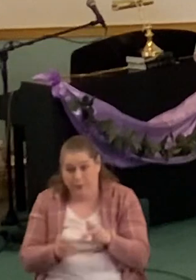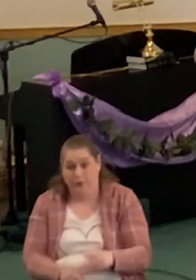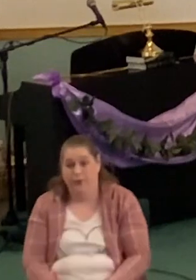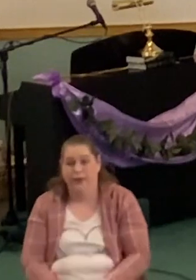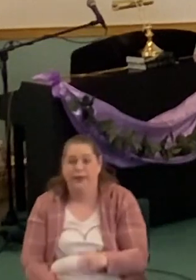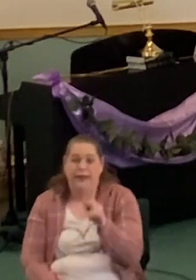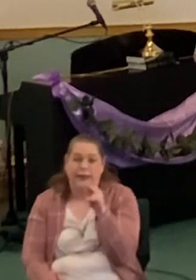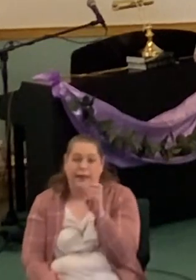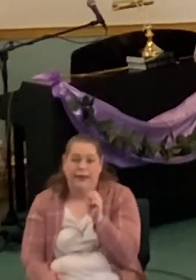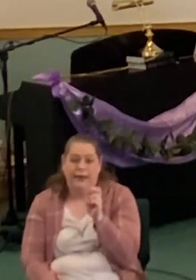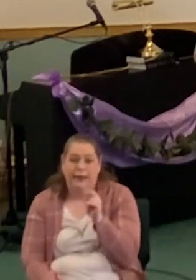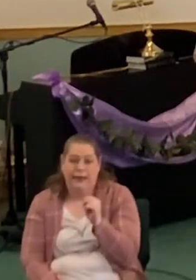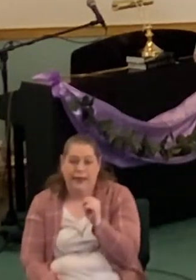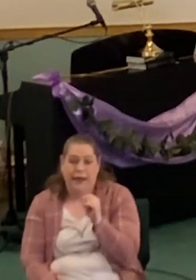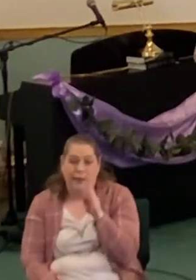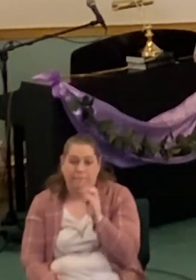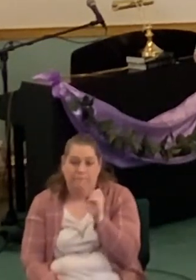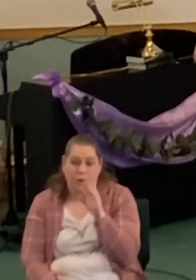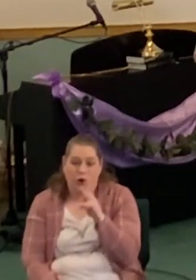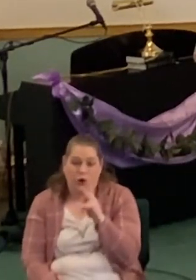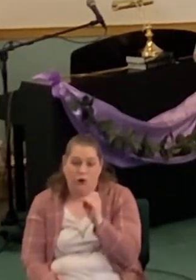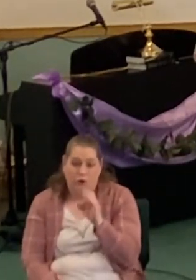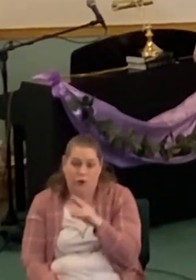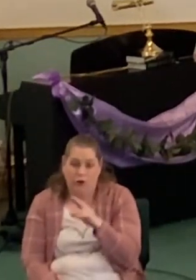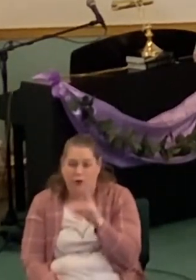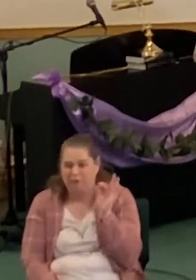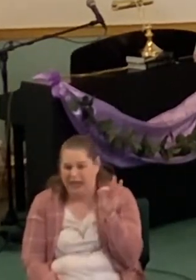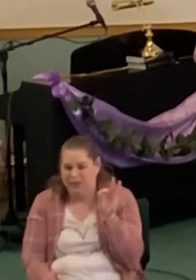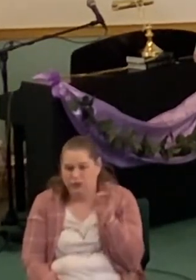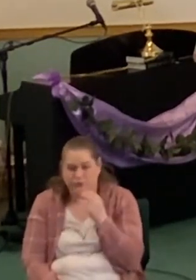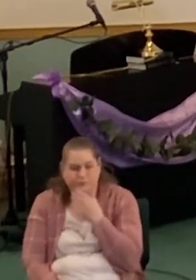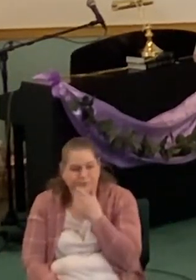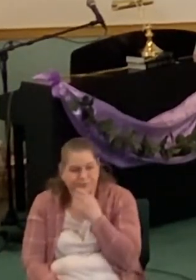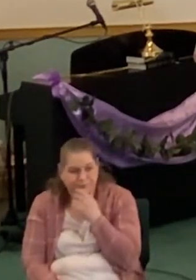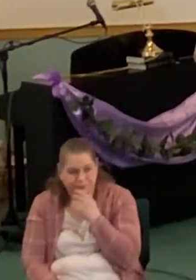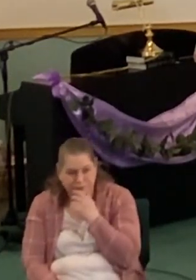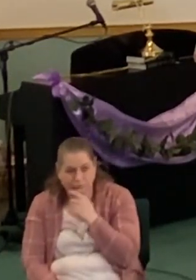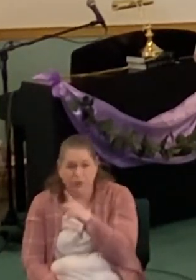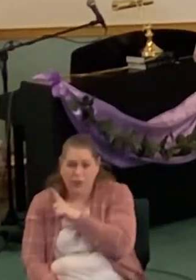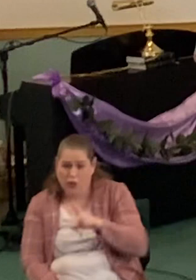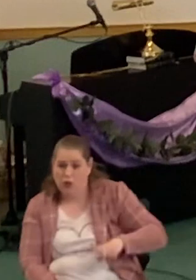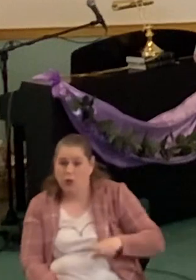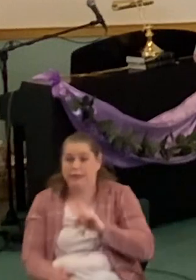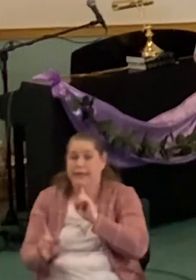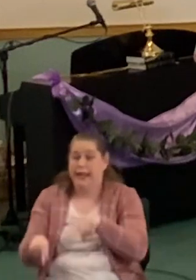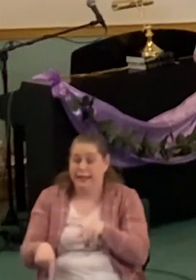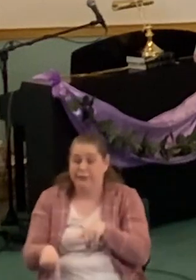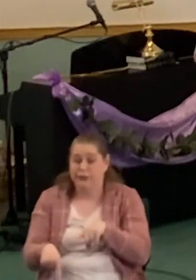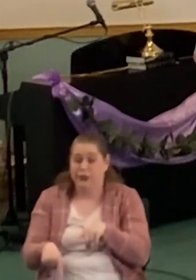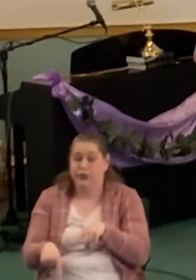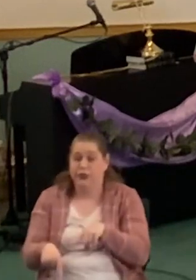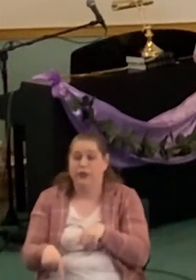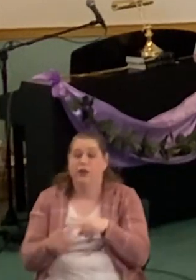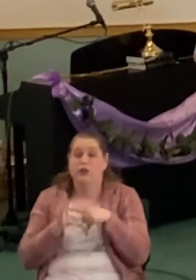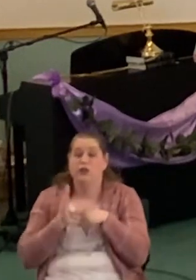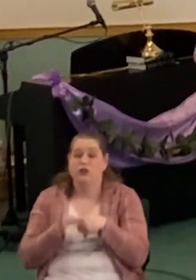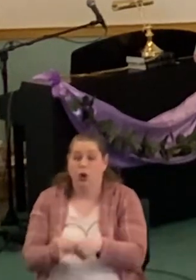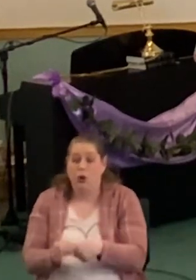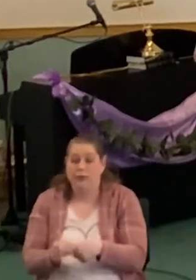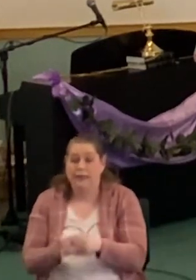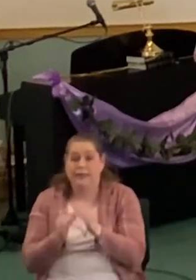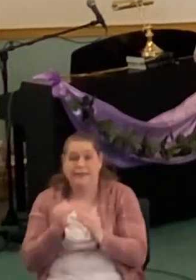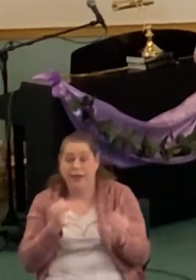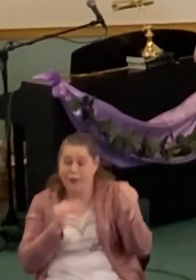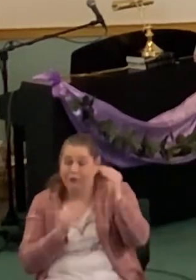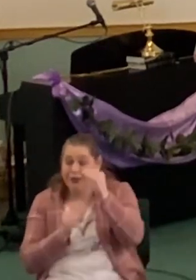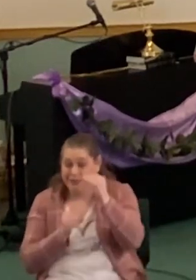Barker, who is part of the NIV Study Bible translator notes, says, "The Lord's answer indicates his sovereignty here in Habakkuk. He is